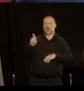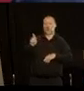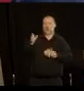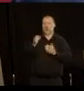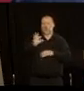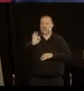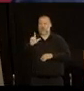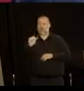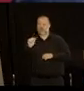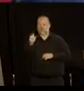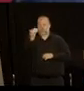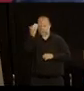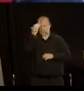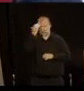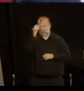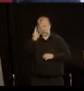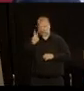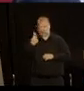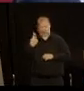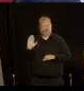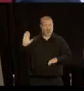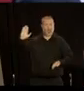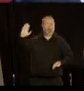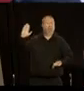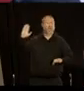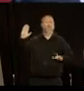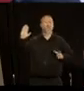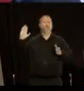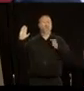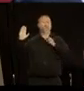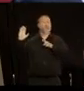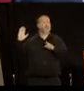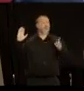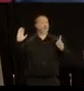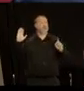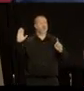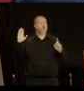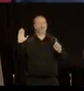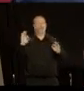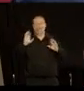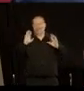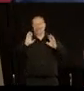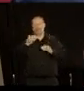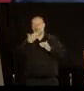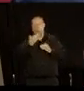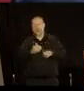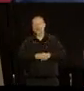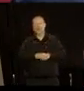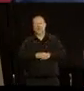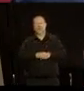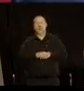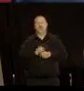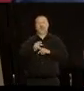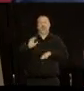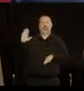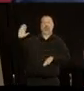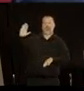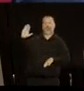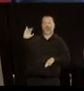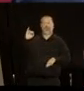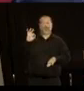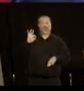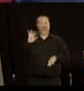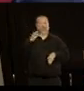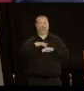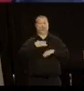Florida. Okay, I see. Great. Good. I'll keep them up if you have been by